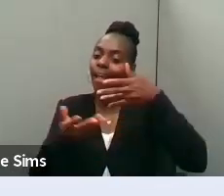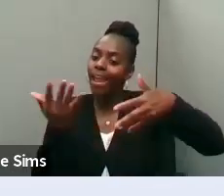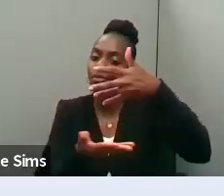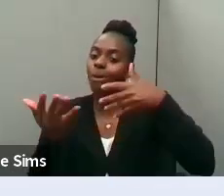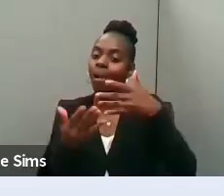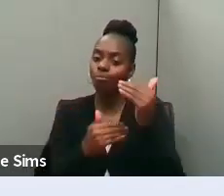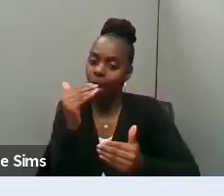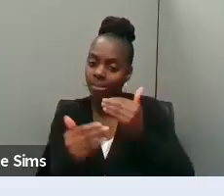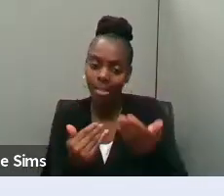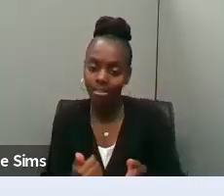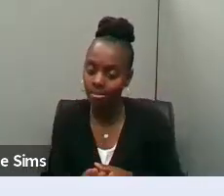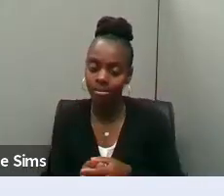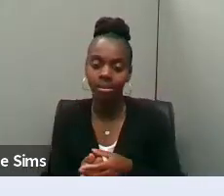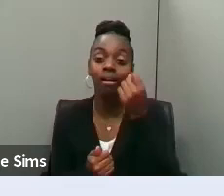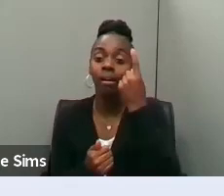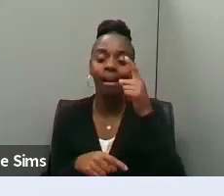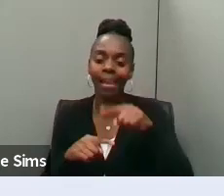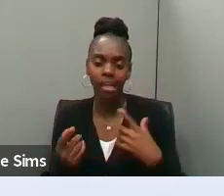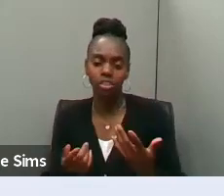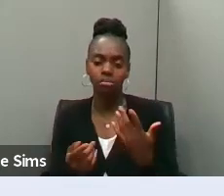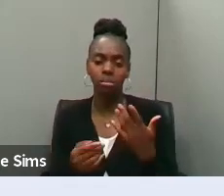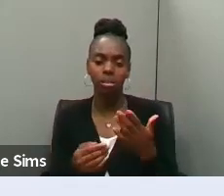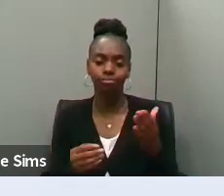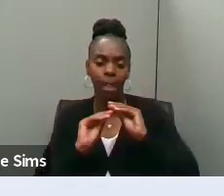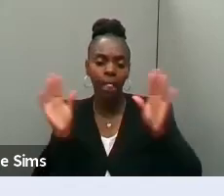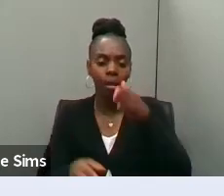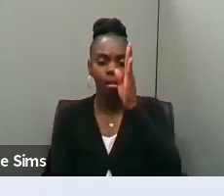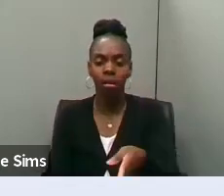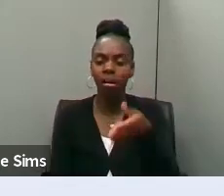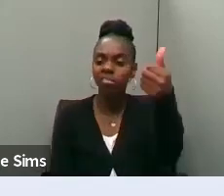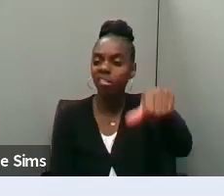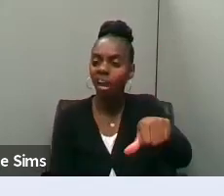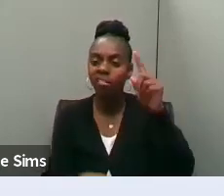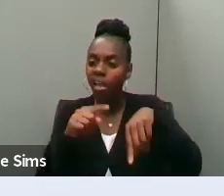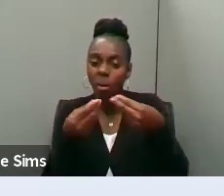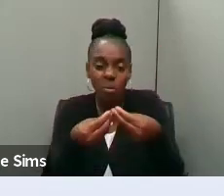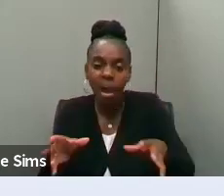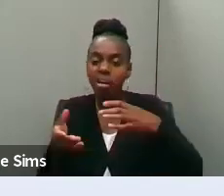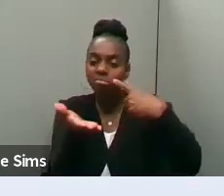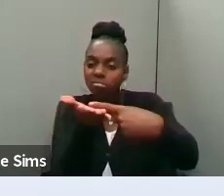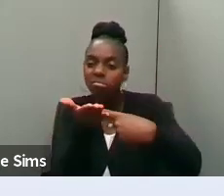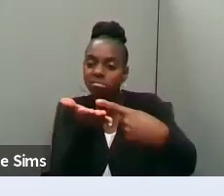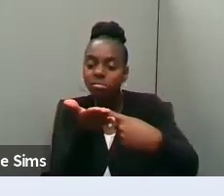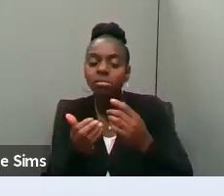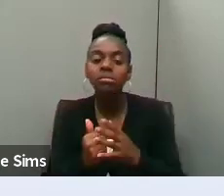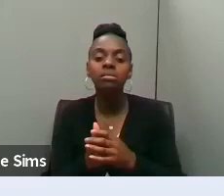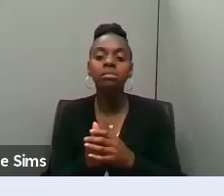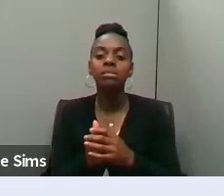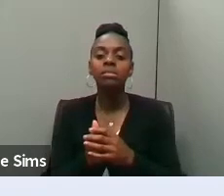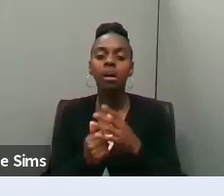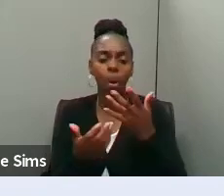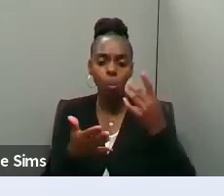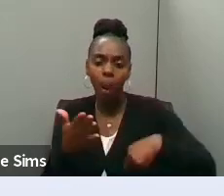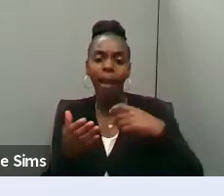It can't just be a flat out denial without any discussion about what can